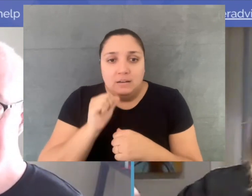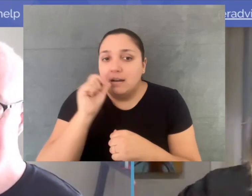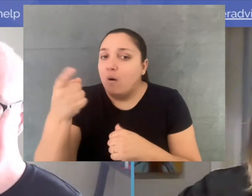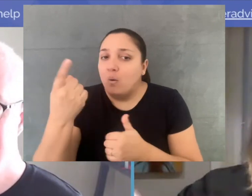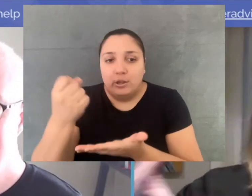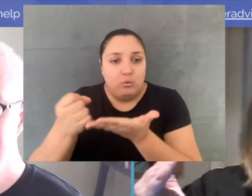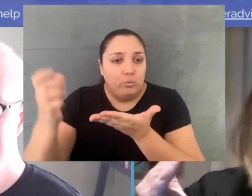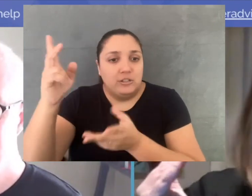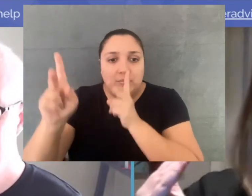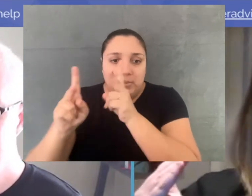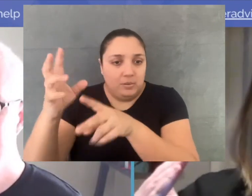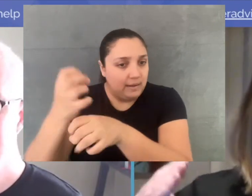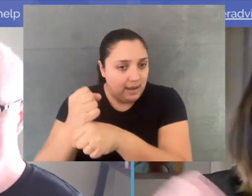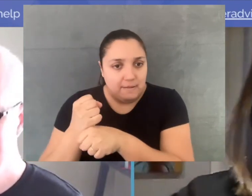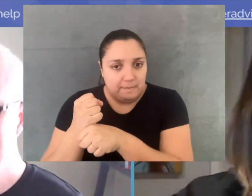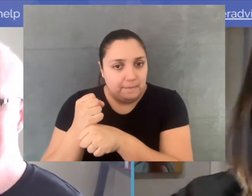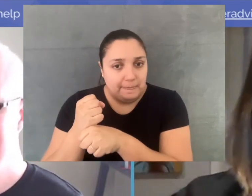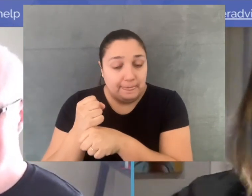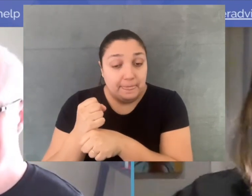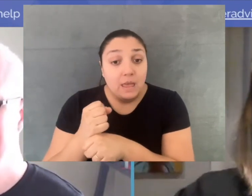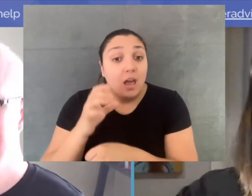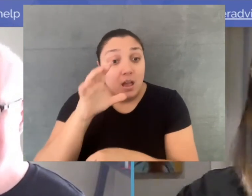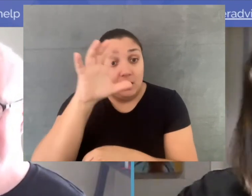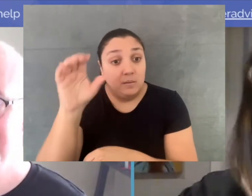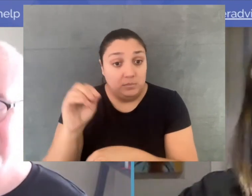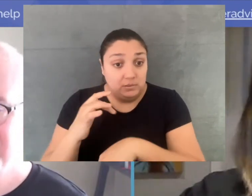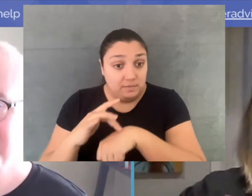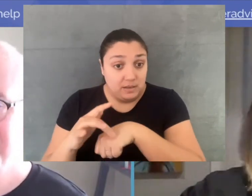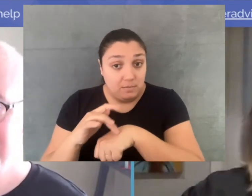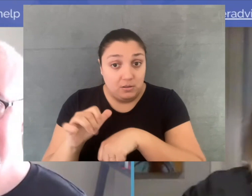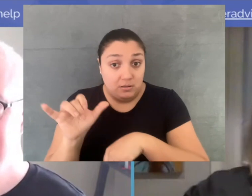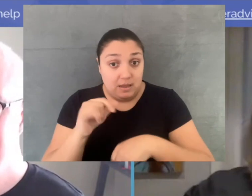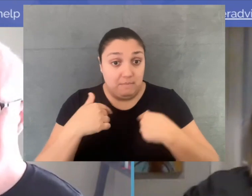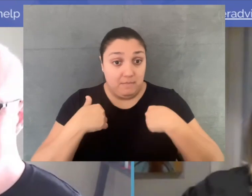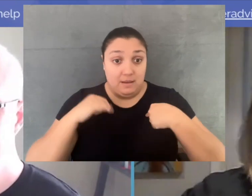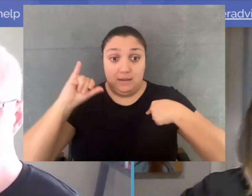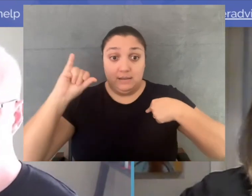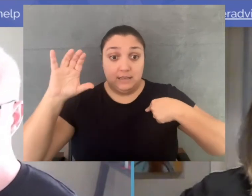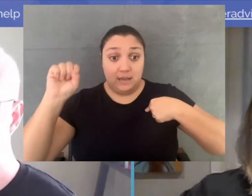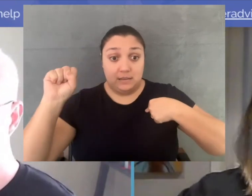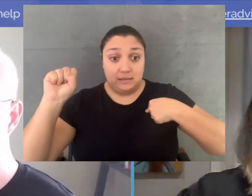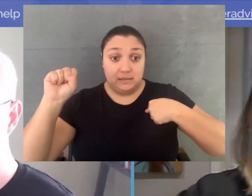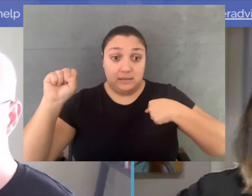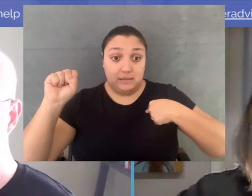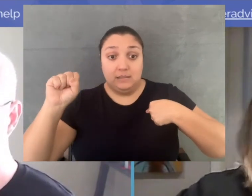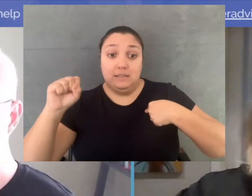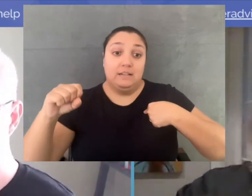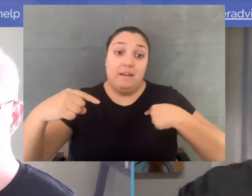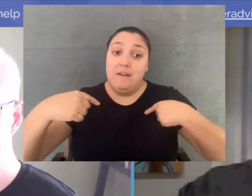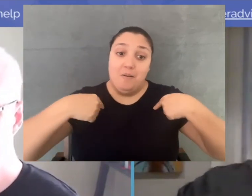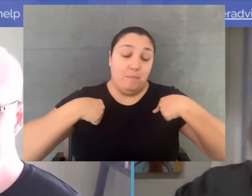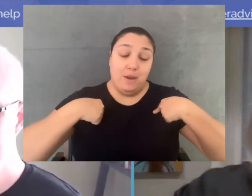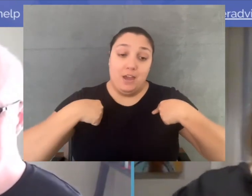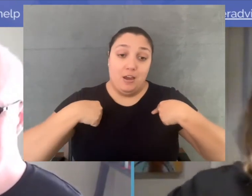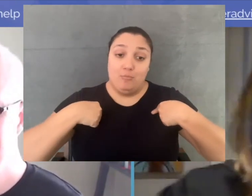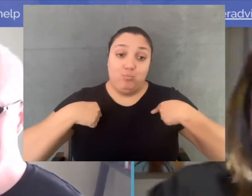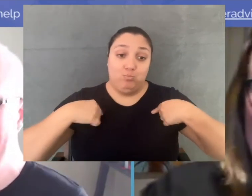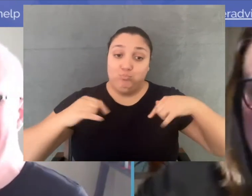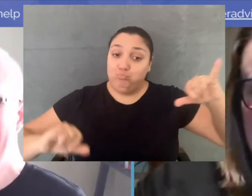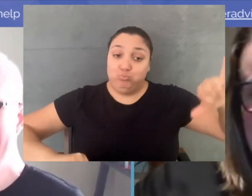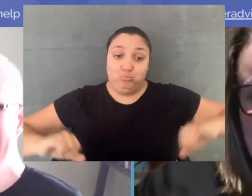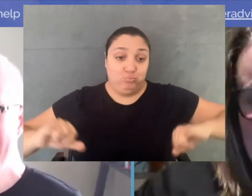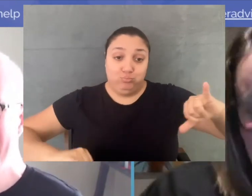only the rich can have accessibility. And there are companies like mine, Inclusive Communication Services. This is a shameless plug